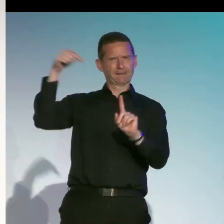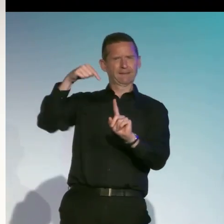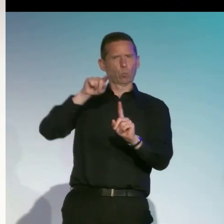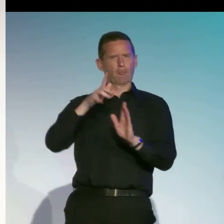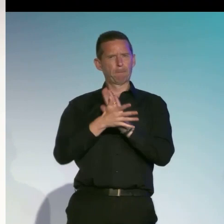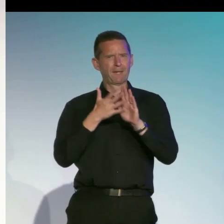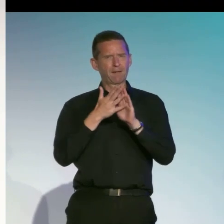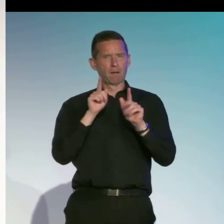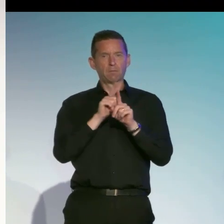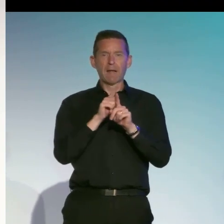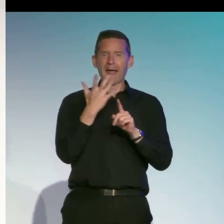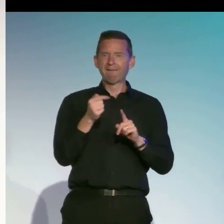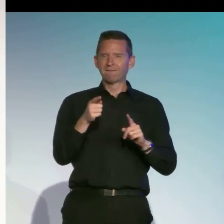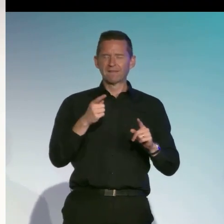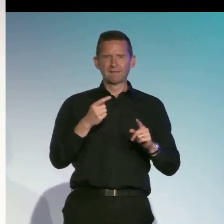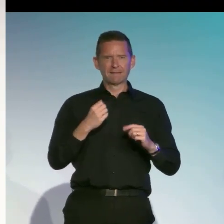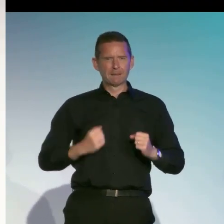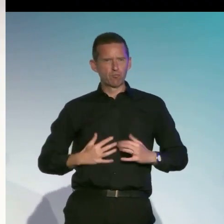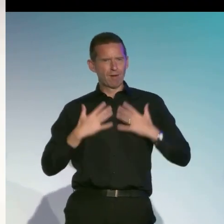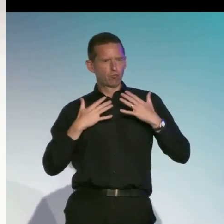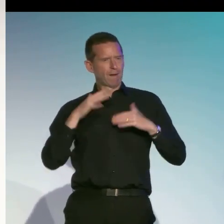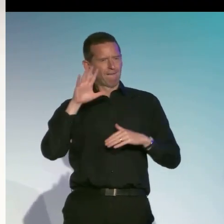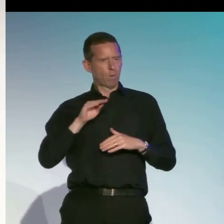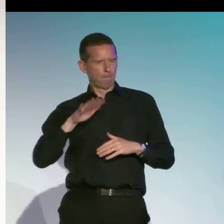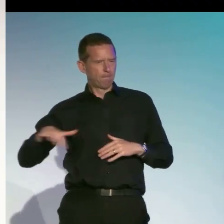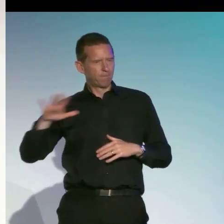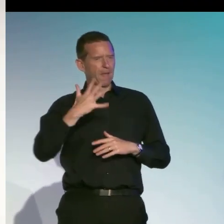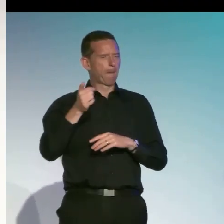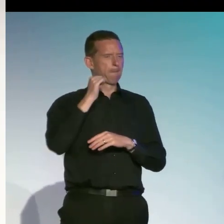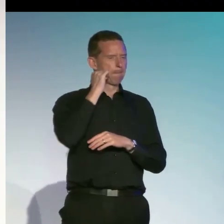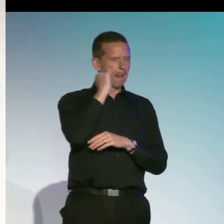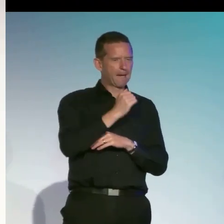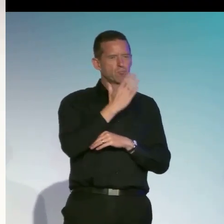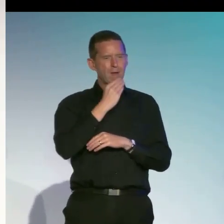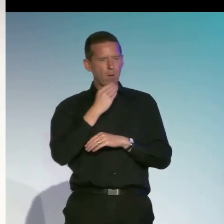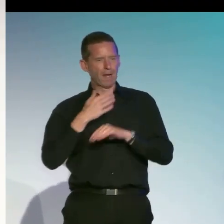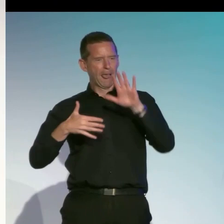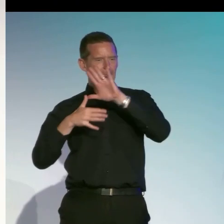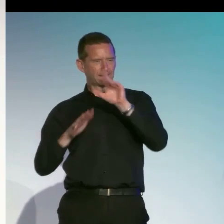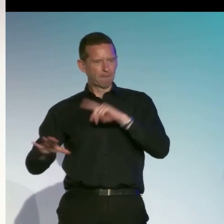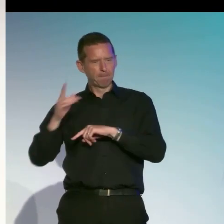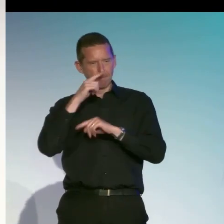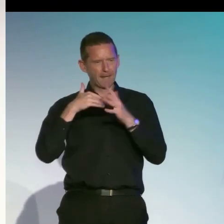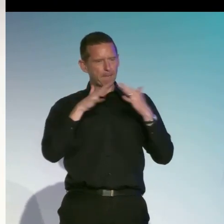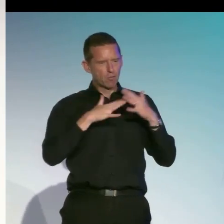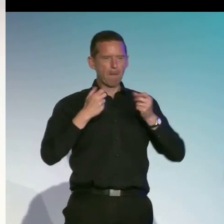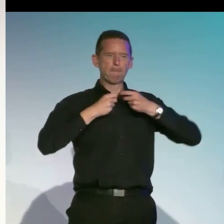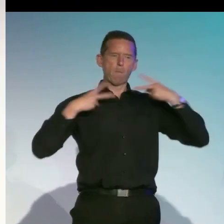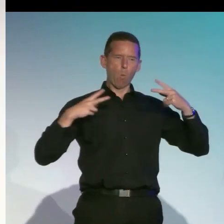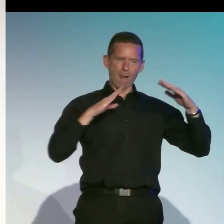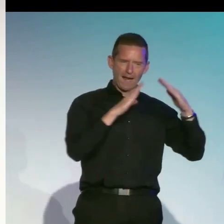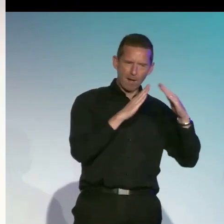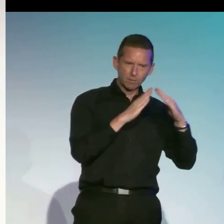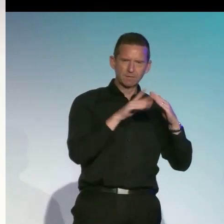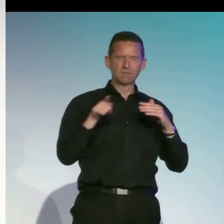draws inspiration from the ball houses, led by Black and brown Latinx folks in the US. There's the